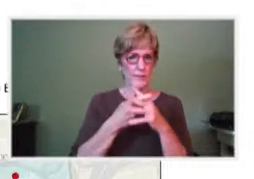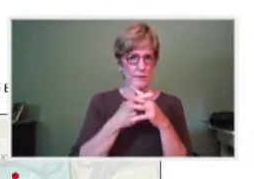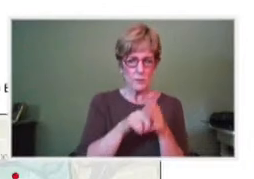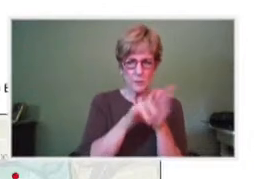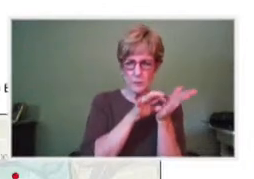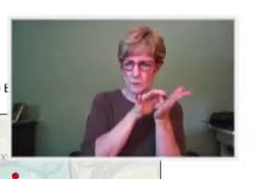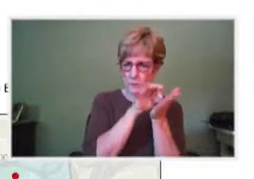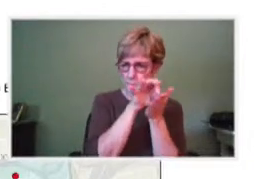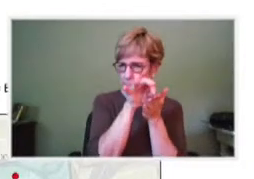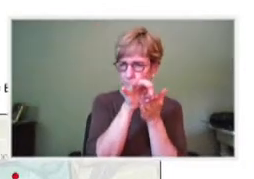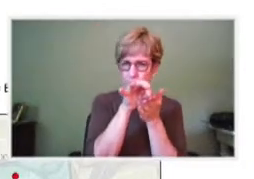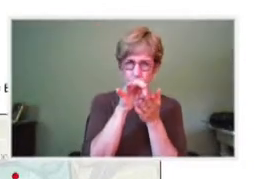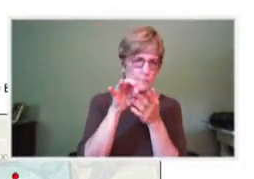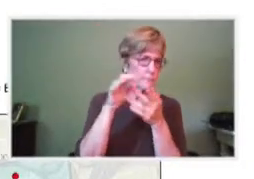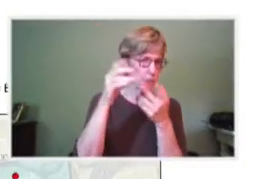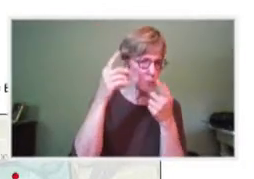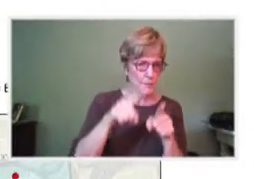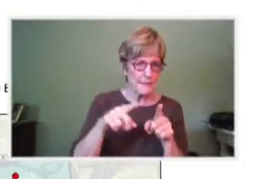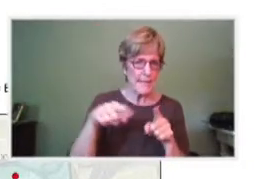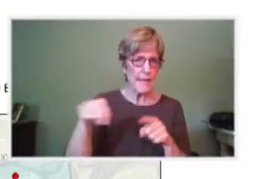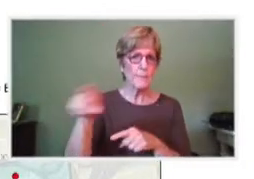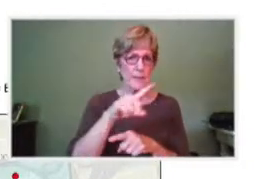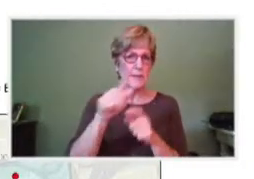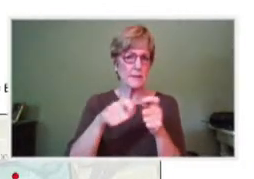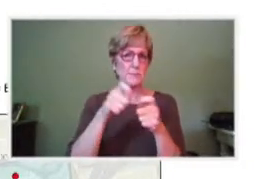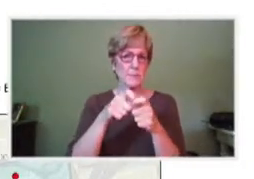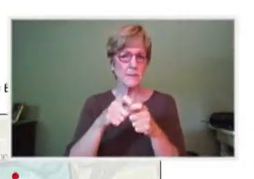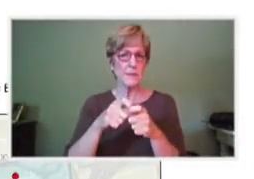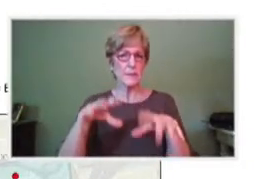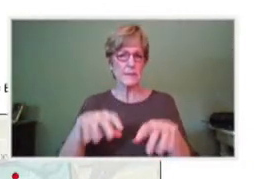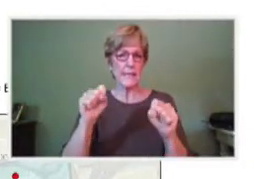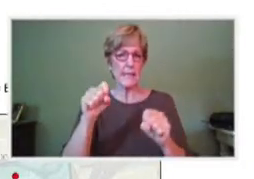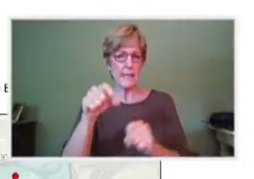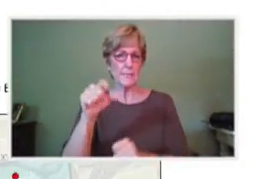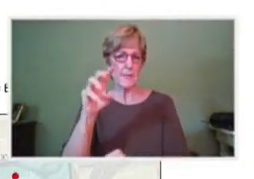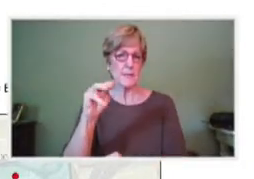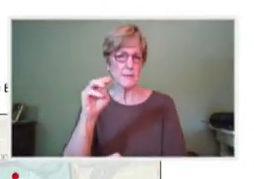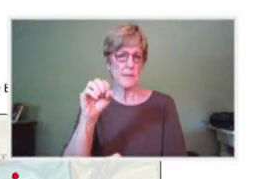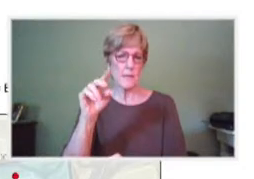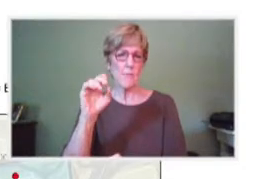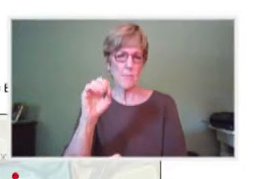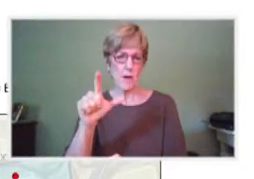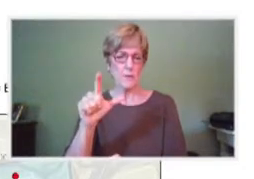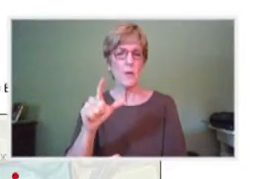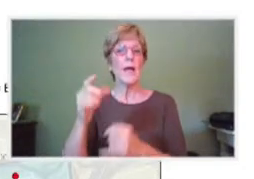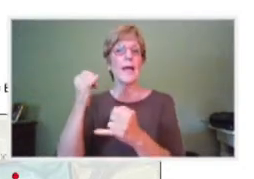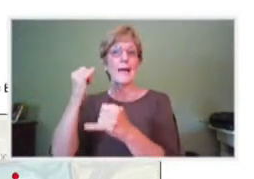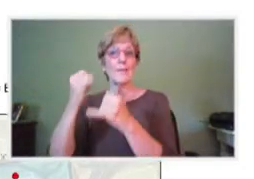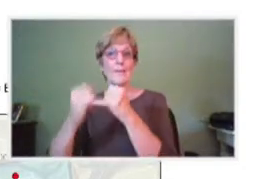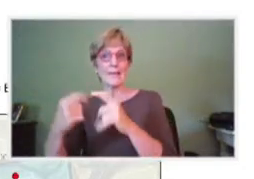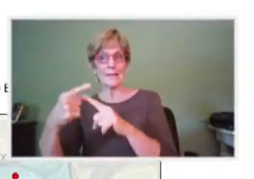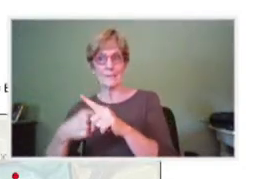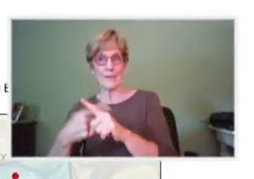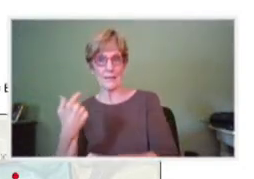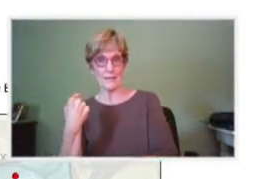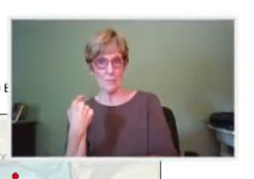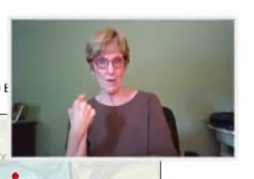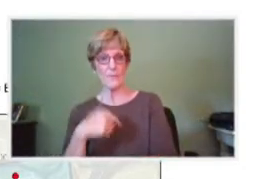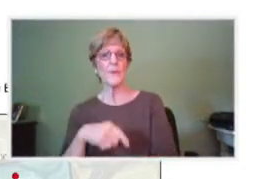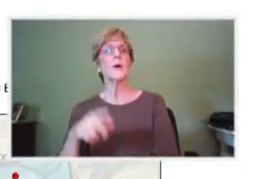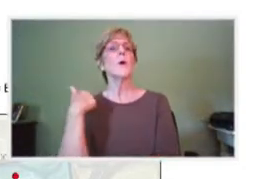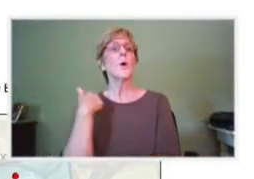in this corridor specific to our implementation of this model, and as of the end of last month, we have continued to